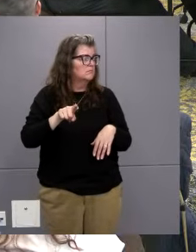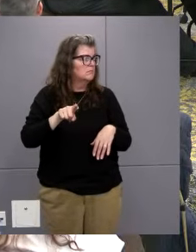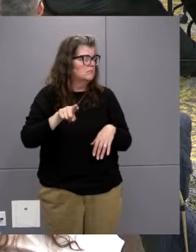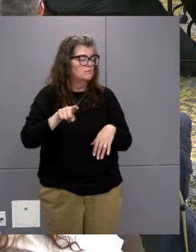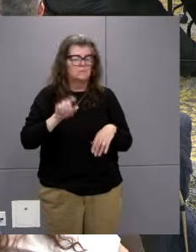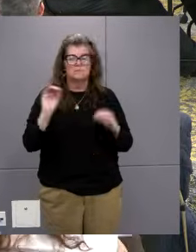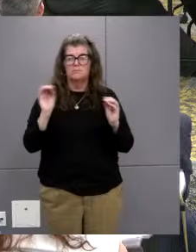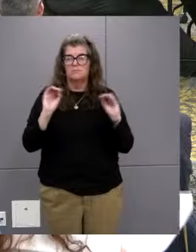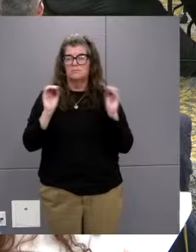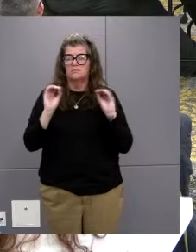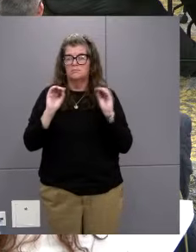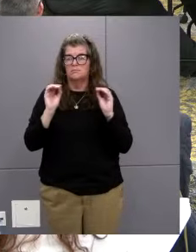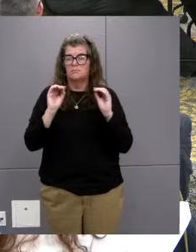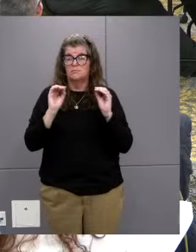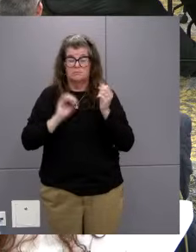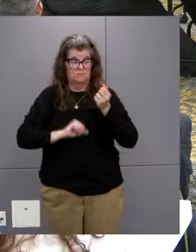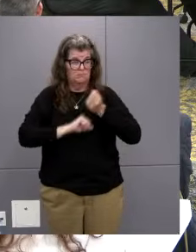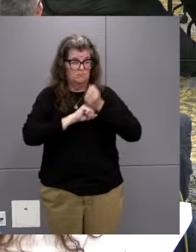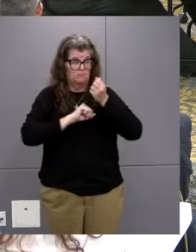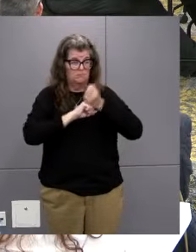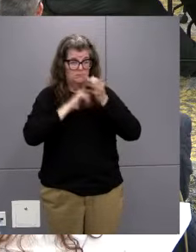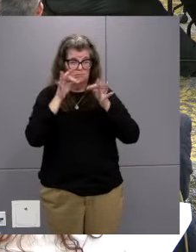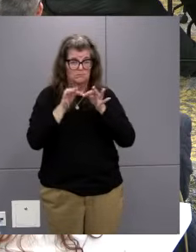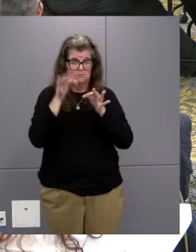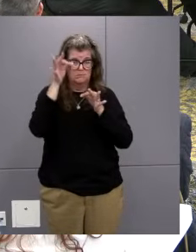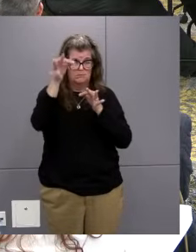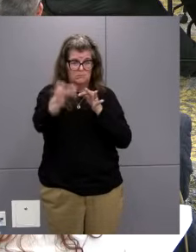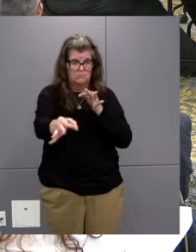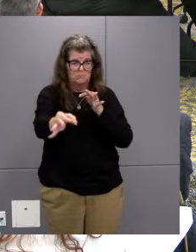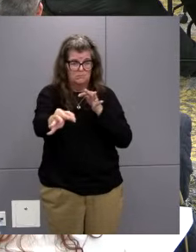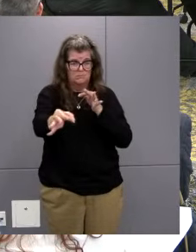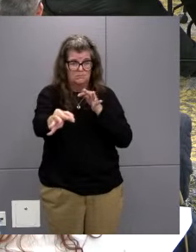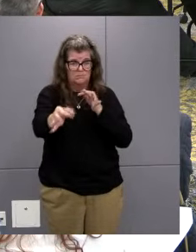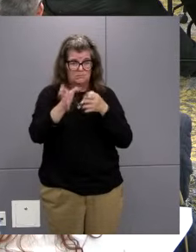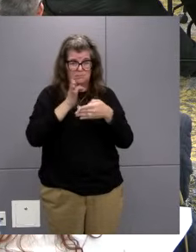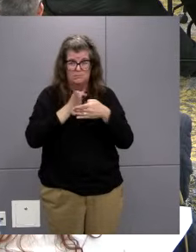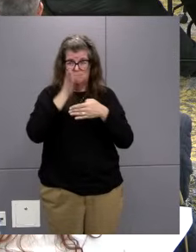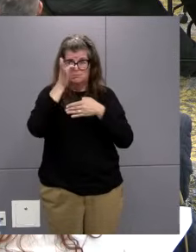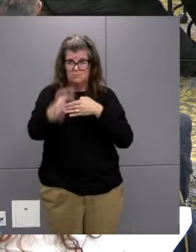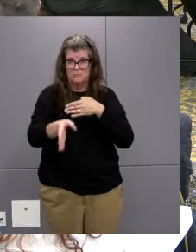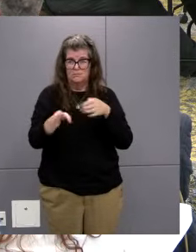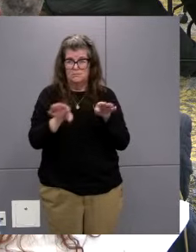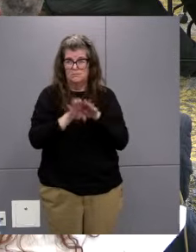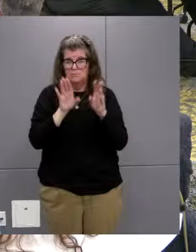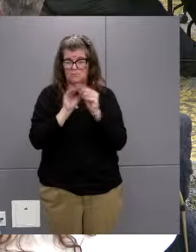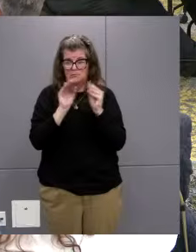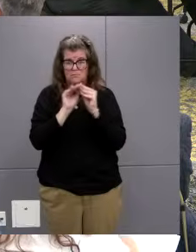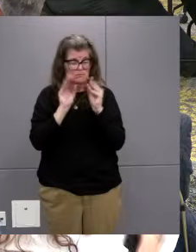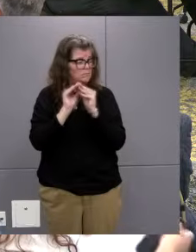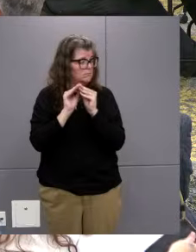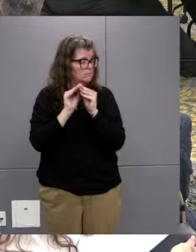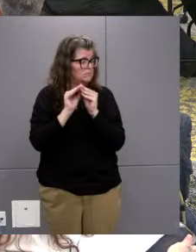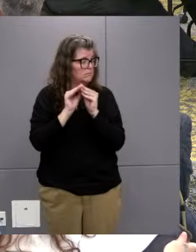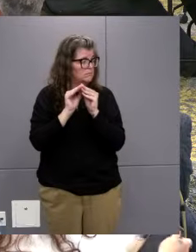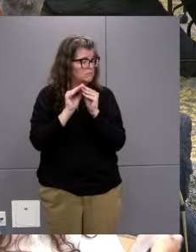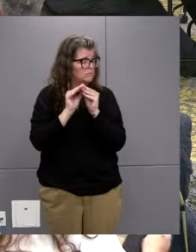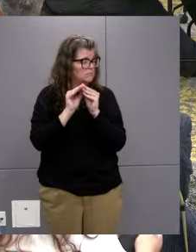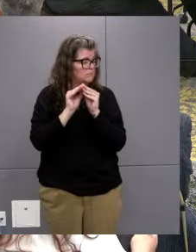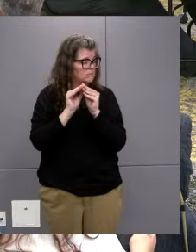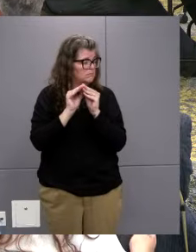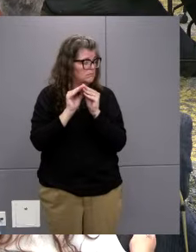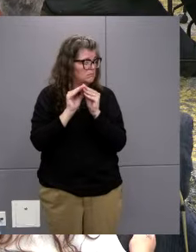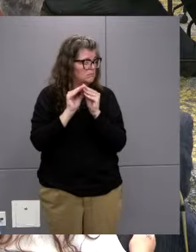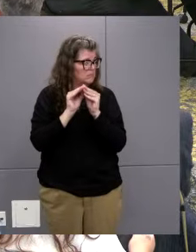Seeing none, all in favor to table until the closed session is over with tonight, and then bring it back